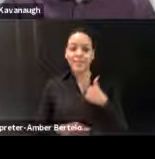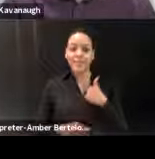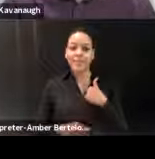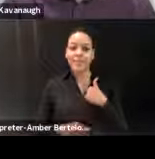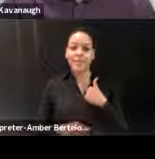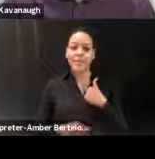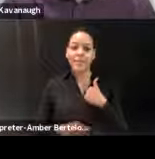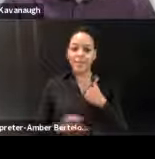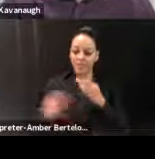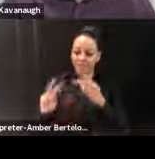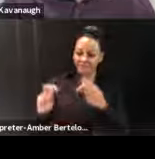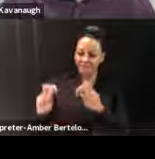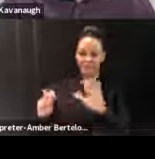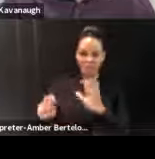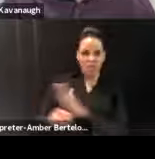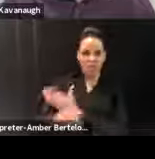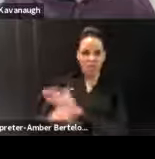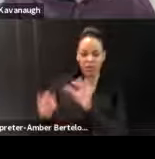and